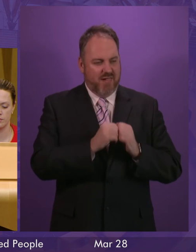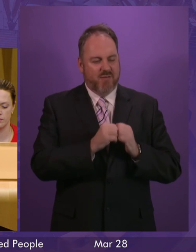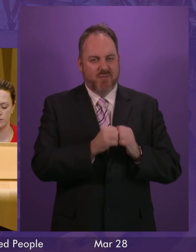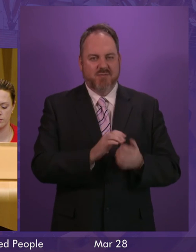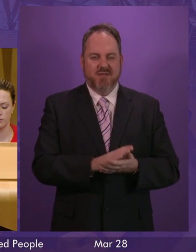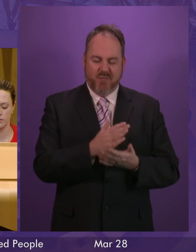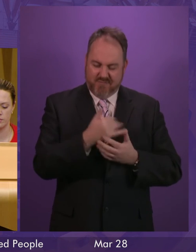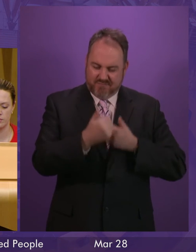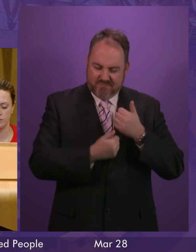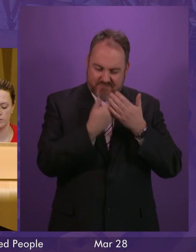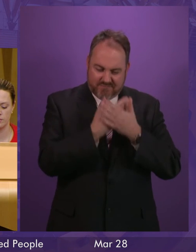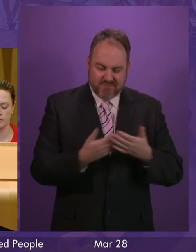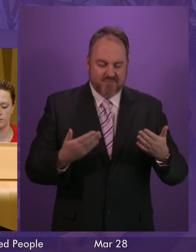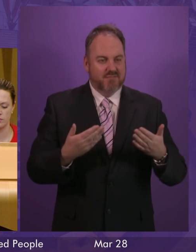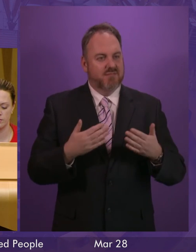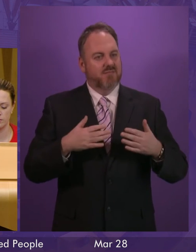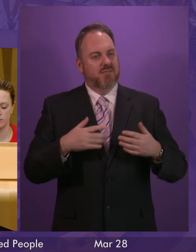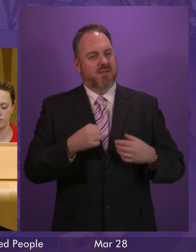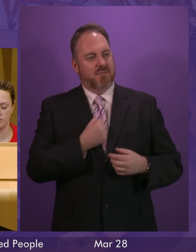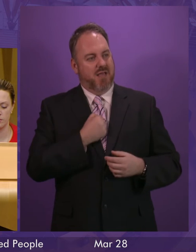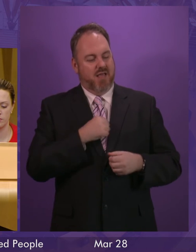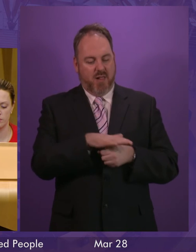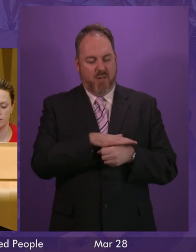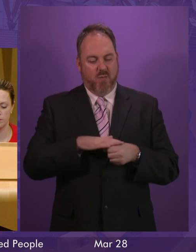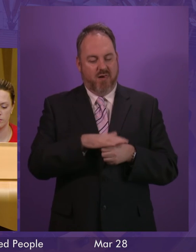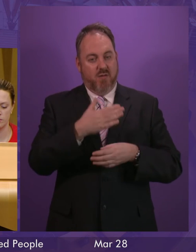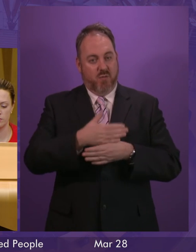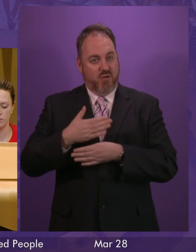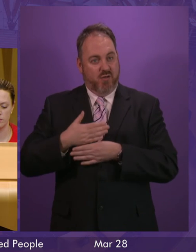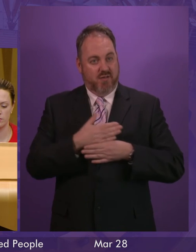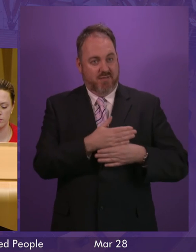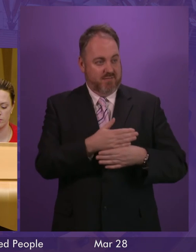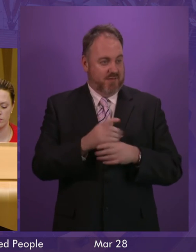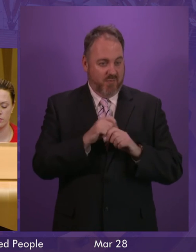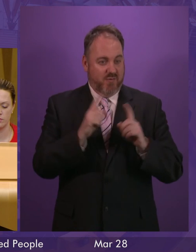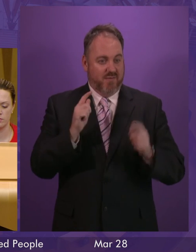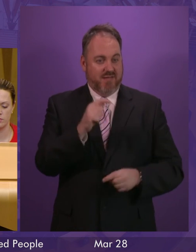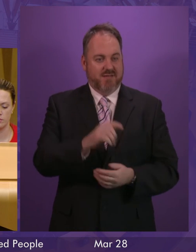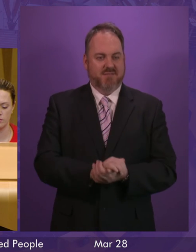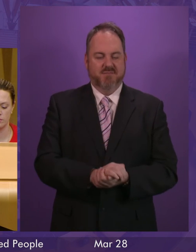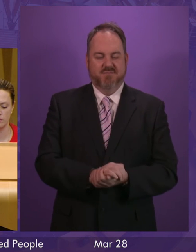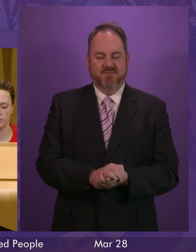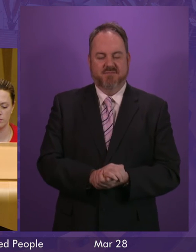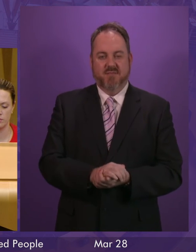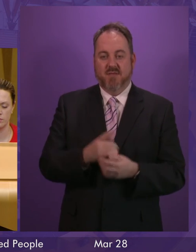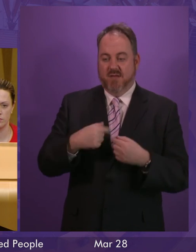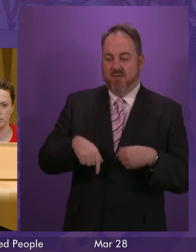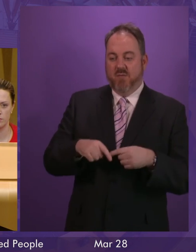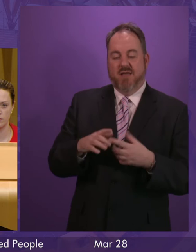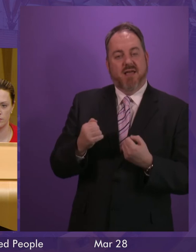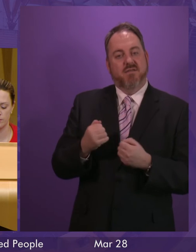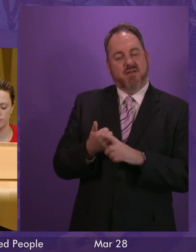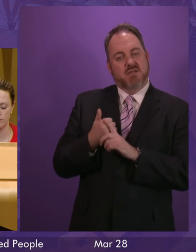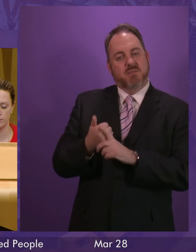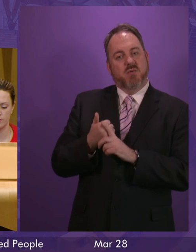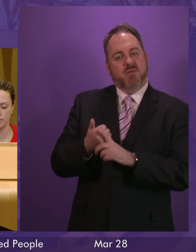wish to pay tribute to local work that I am aware of in this respect. NL Industries is a supported business previously